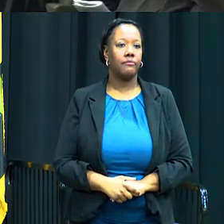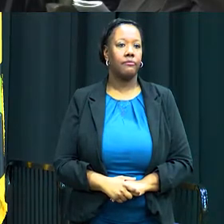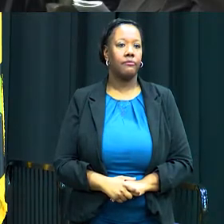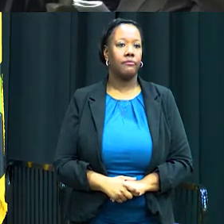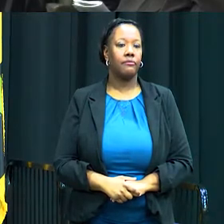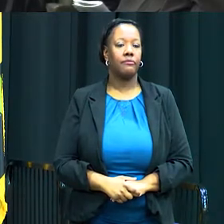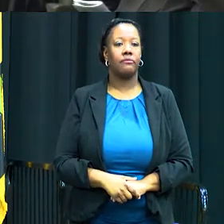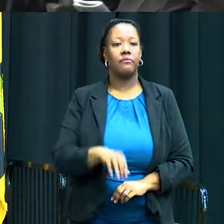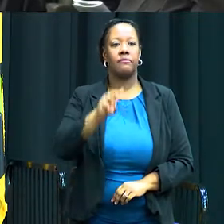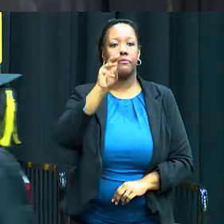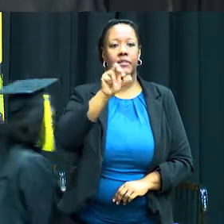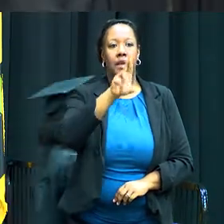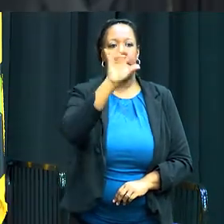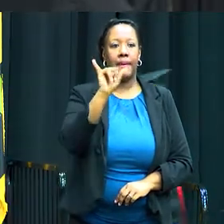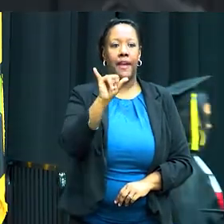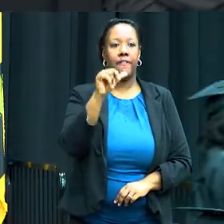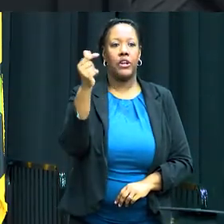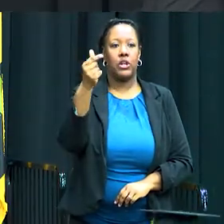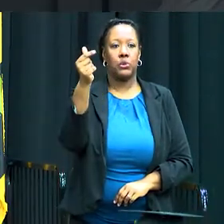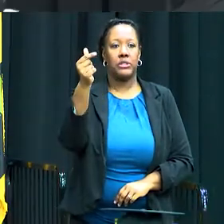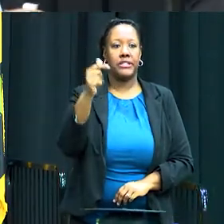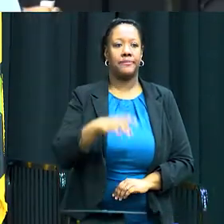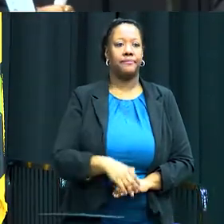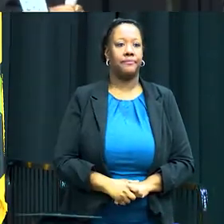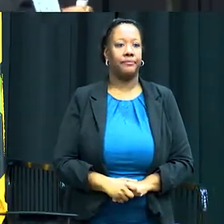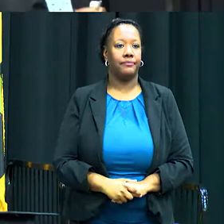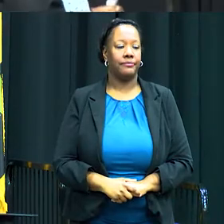Mary Kay Gleason.